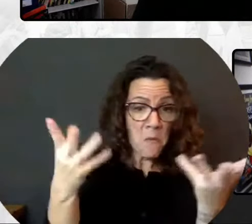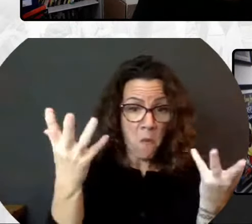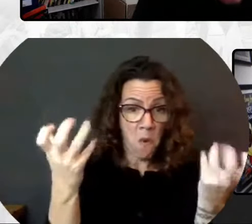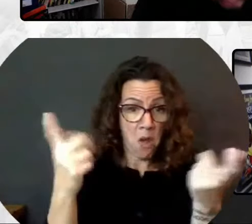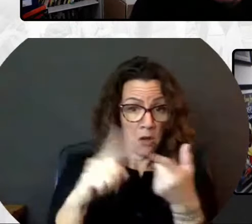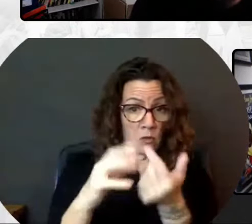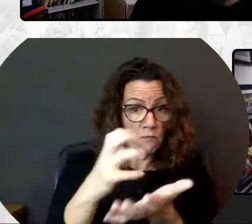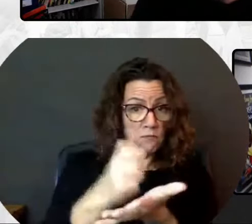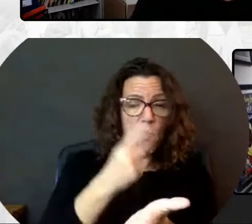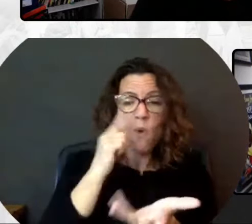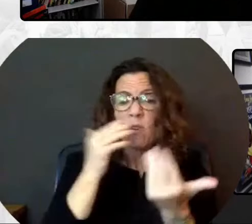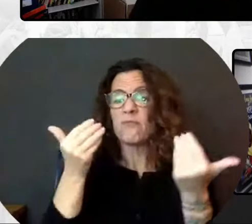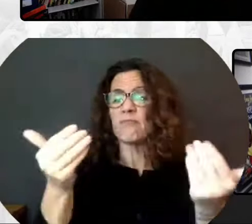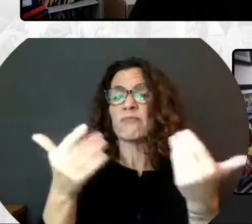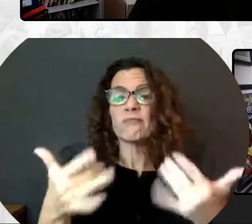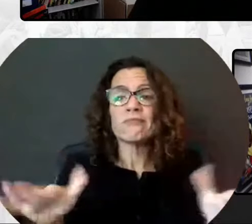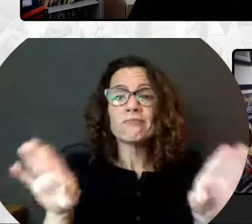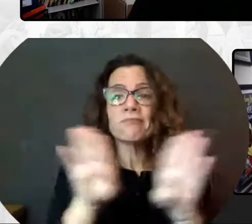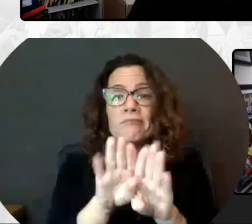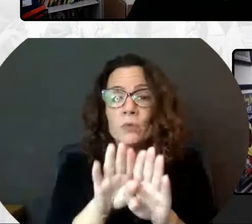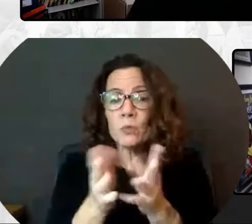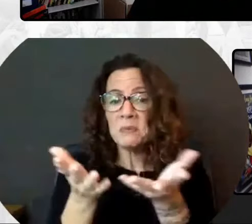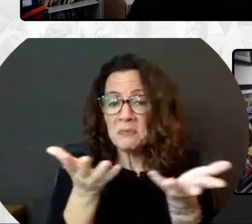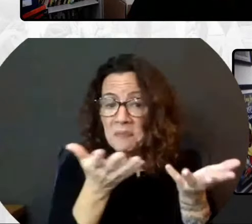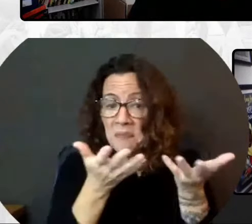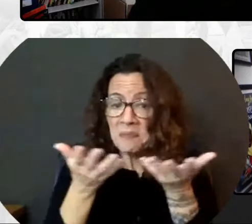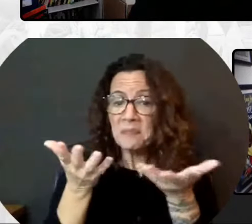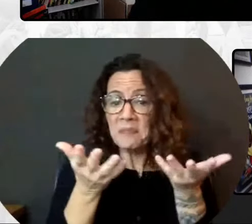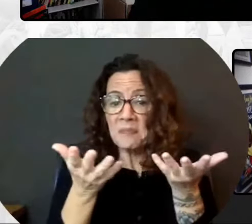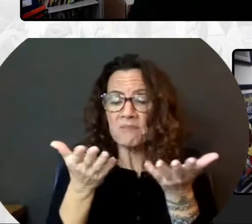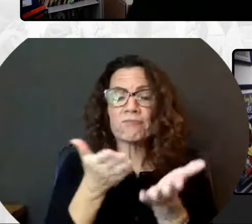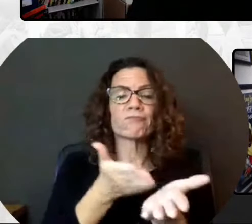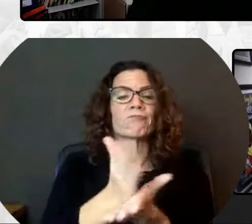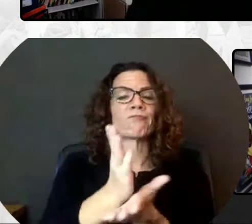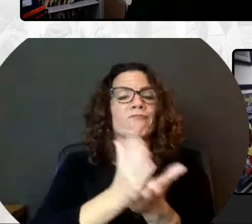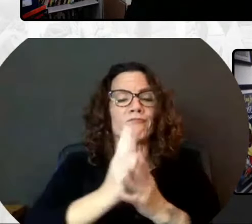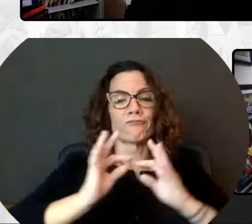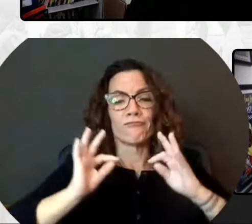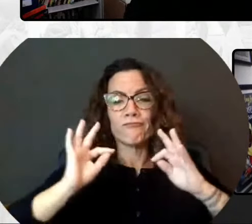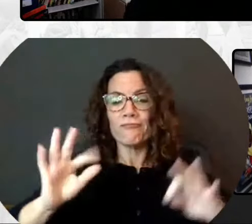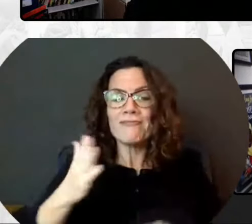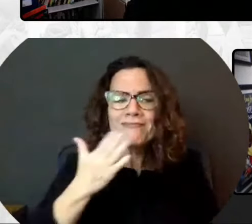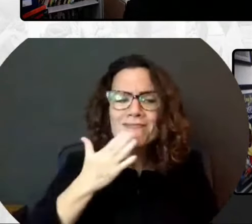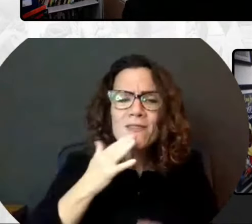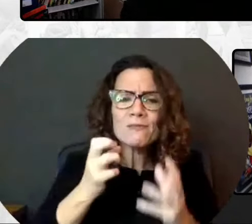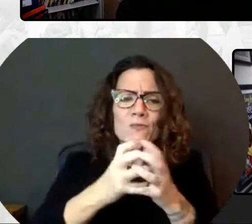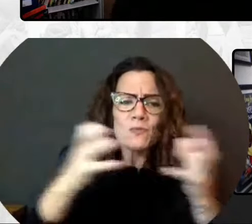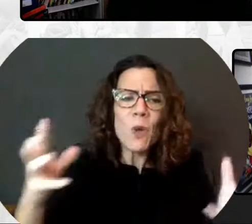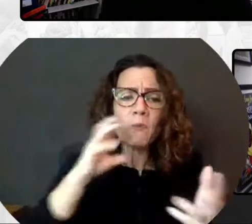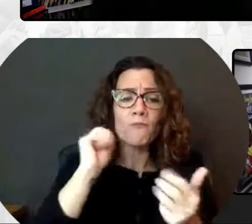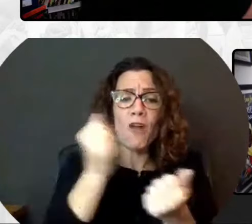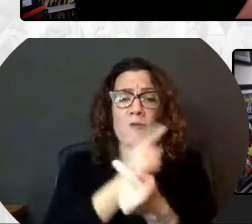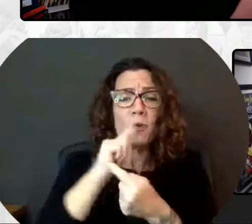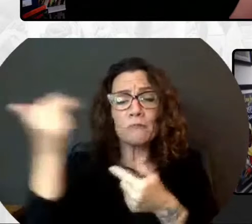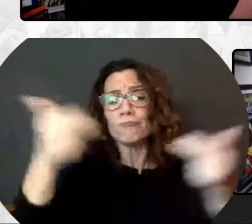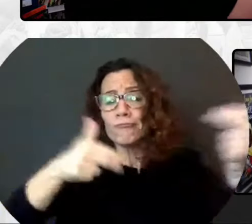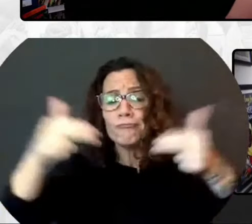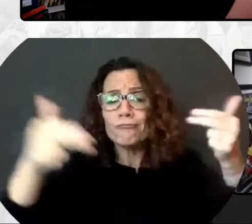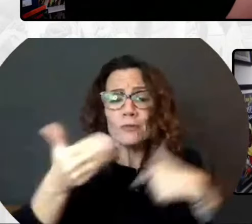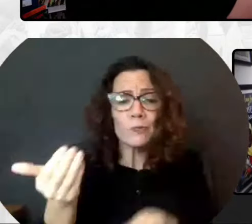All right, great. So thank you so much to everyone who joined us tonight. Thank you to our panelists,